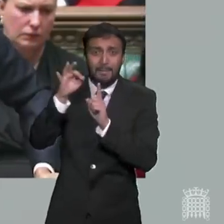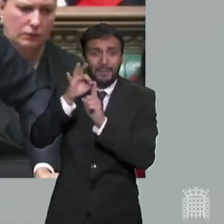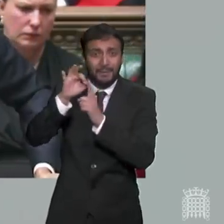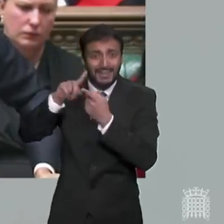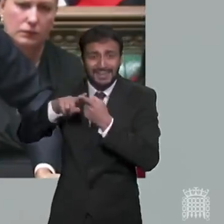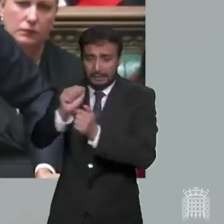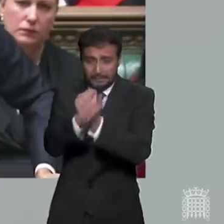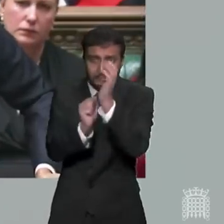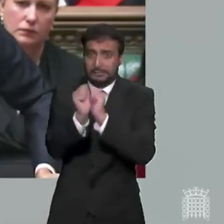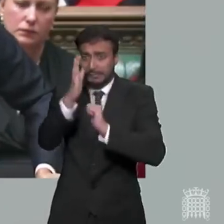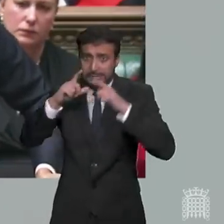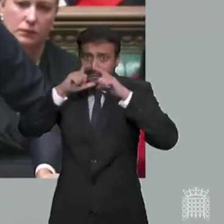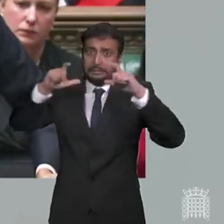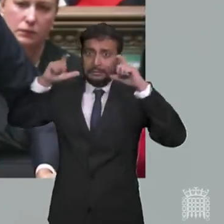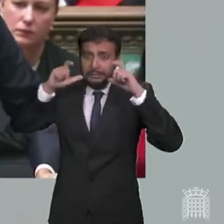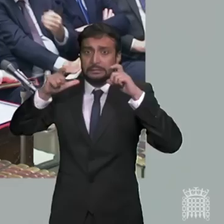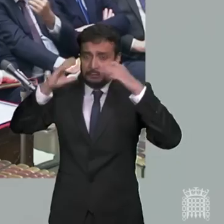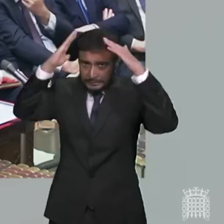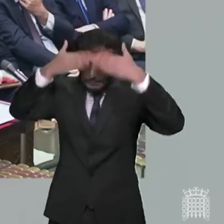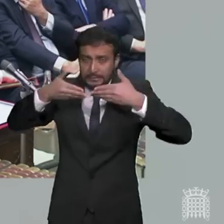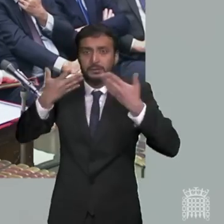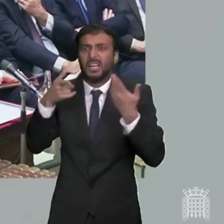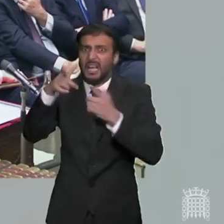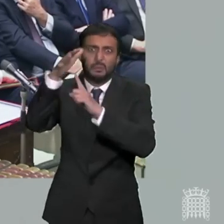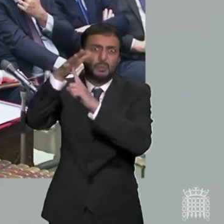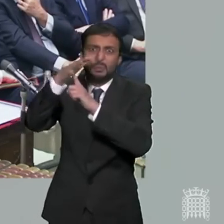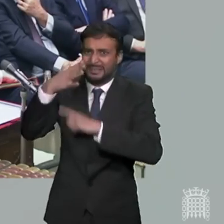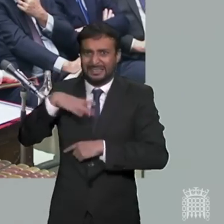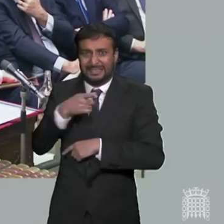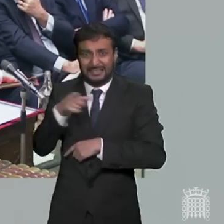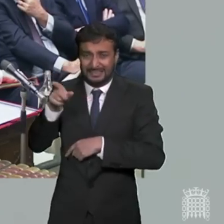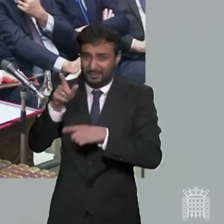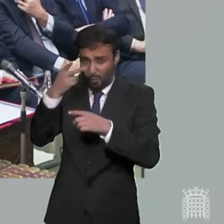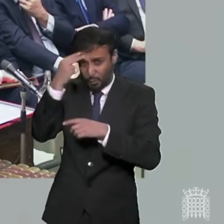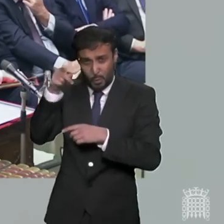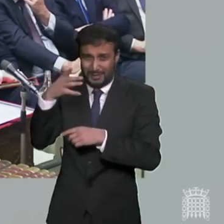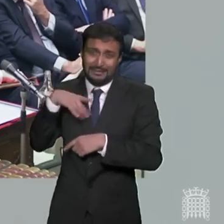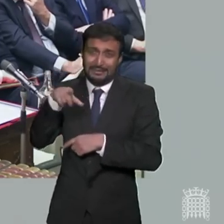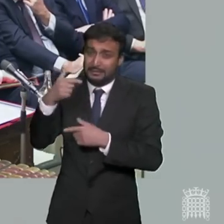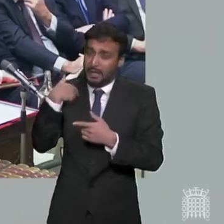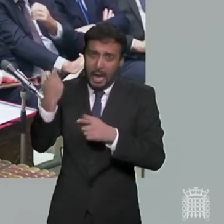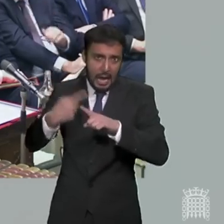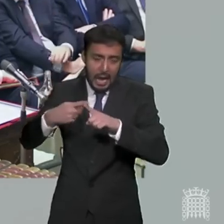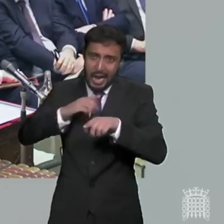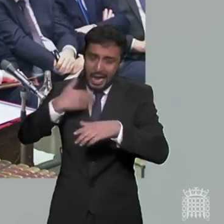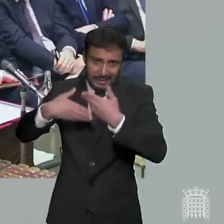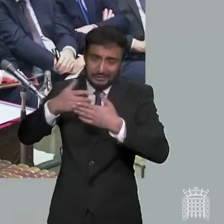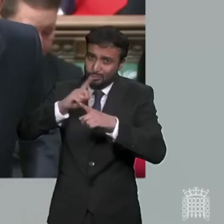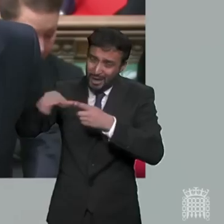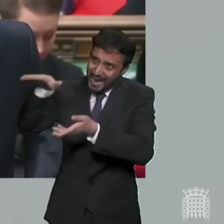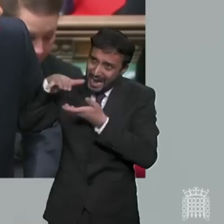to get the PPE needed for our frontline workers, including our nurses. Actually, there was an independent procurement